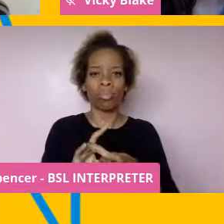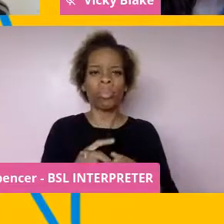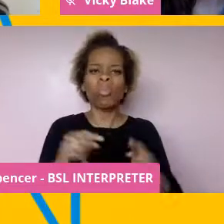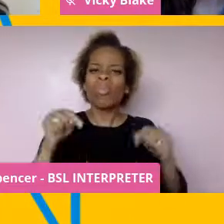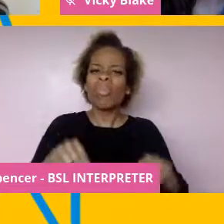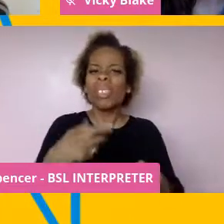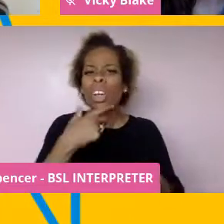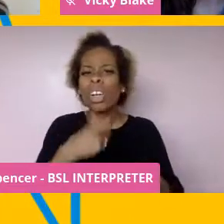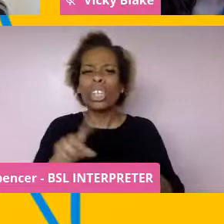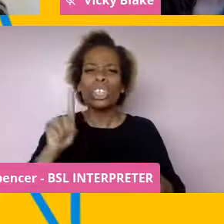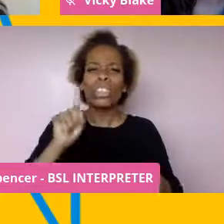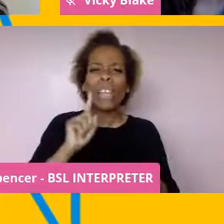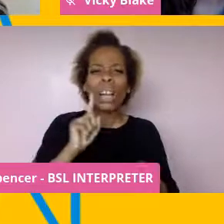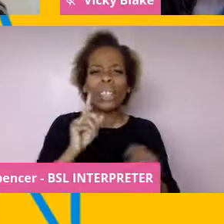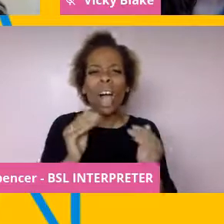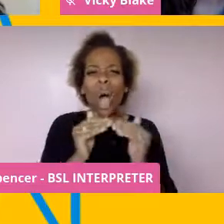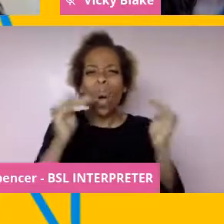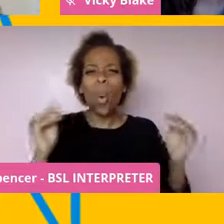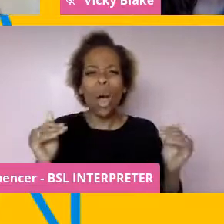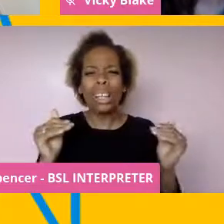have a race equality pay problem.